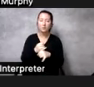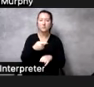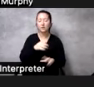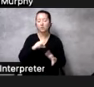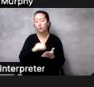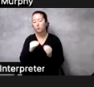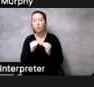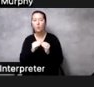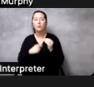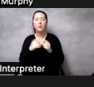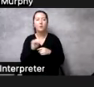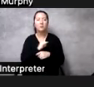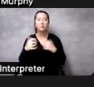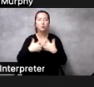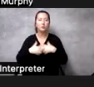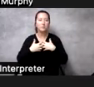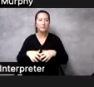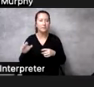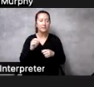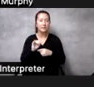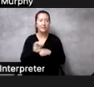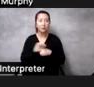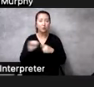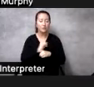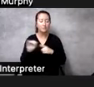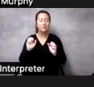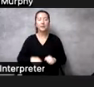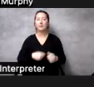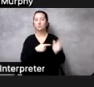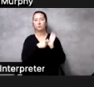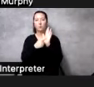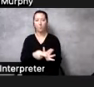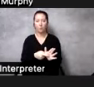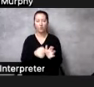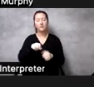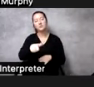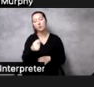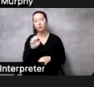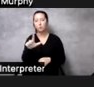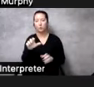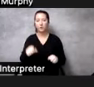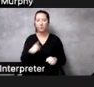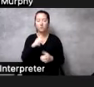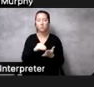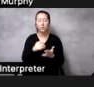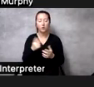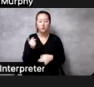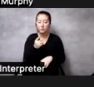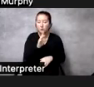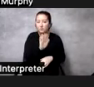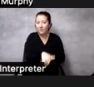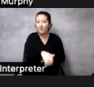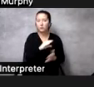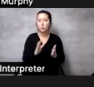about industry internships, and I can point them in that direction. But this is another tool to really learn where the students are so that they